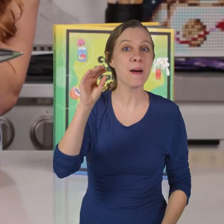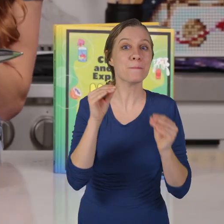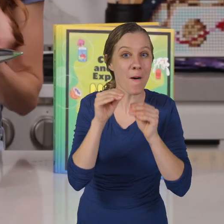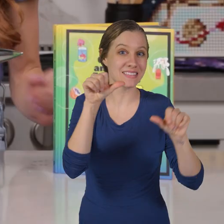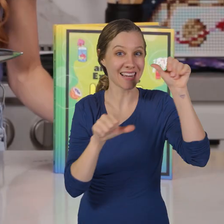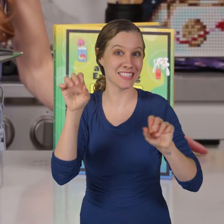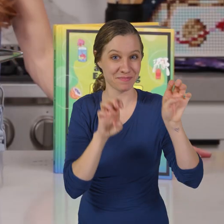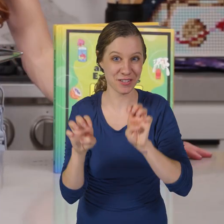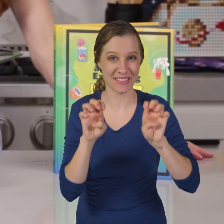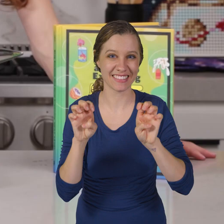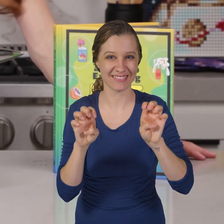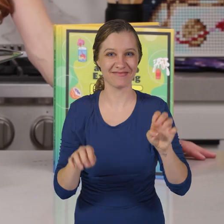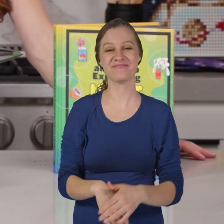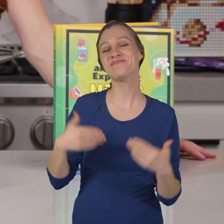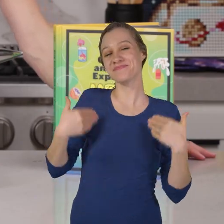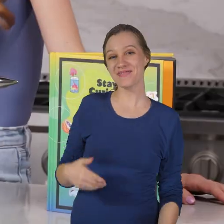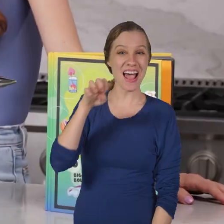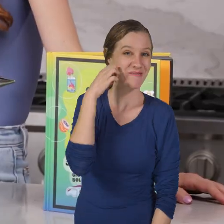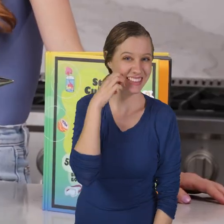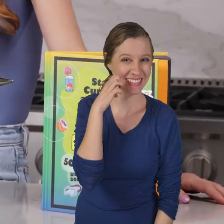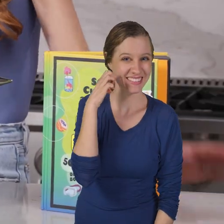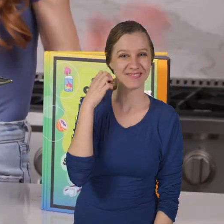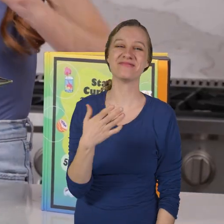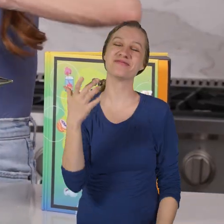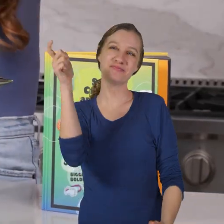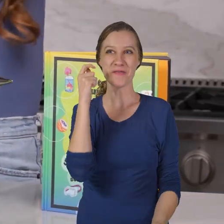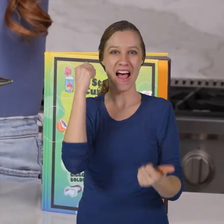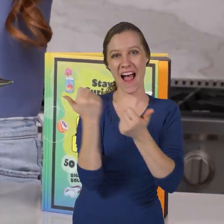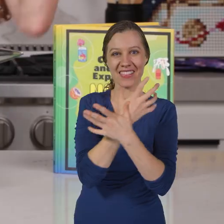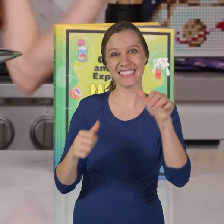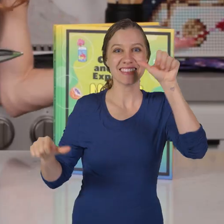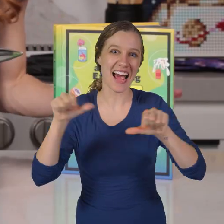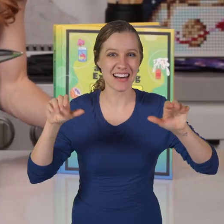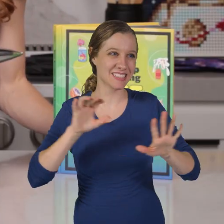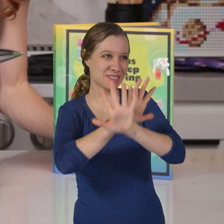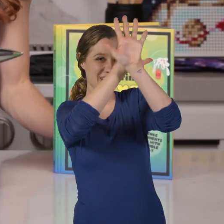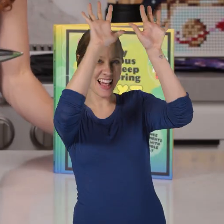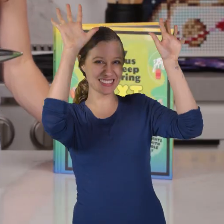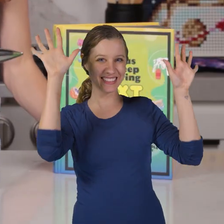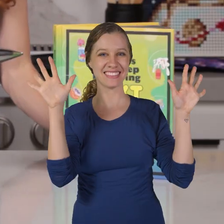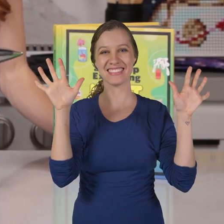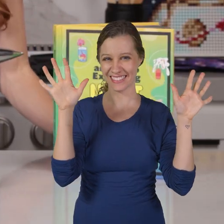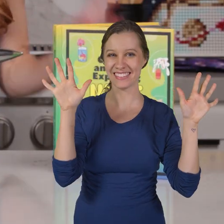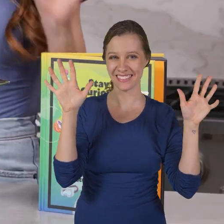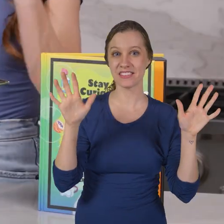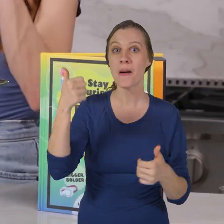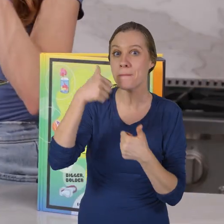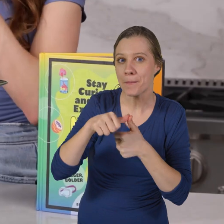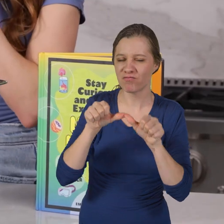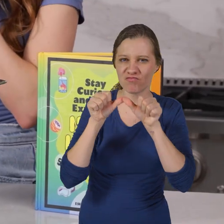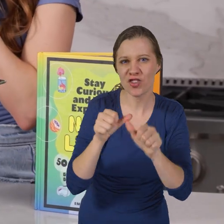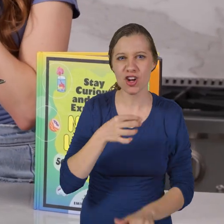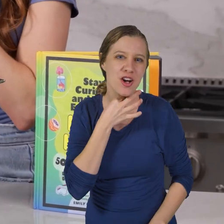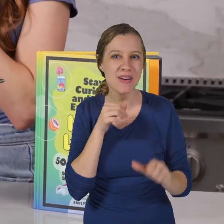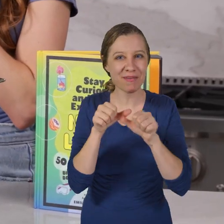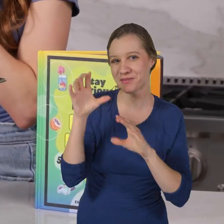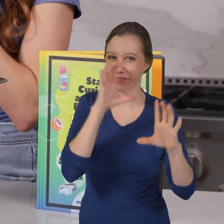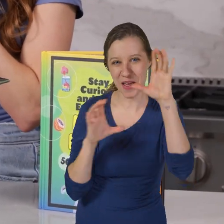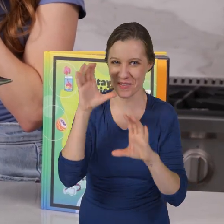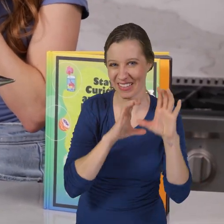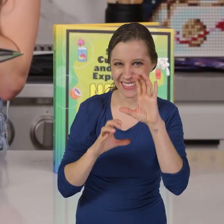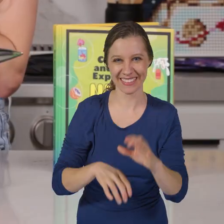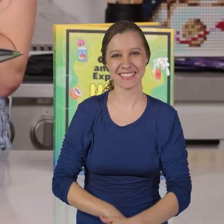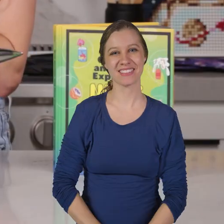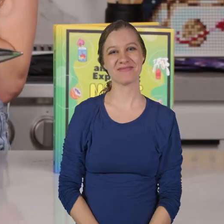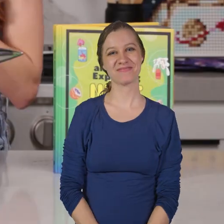for 99 more science experiments. I'm Emily Kellendrrell. Subscribe for all things science and space. And remember,